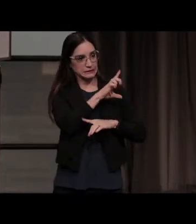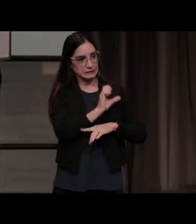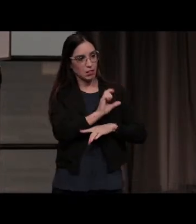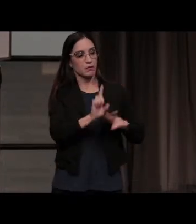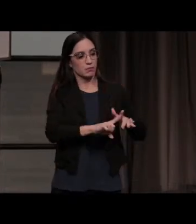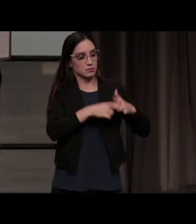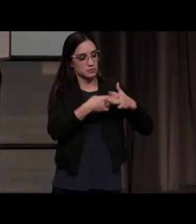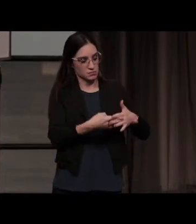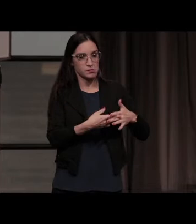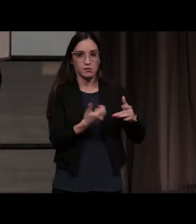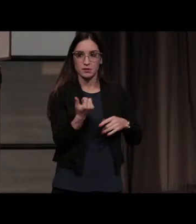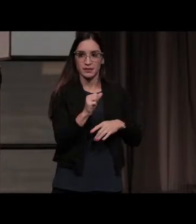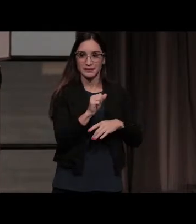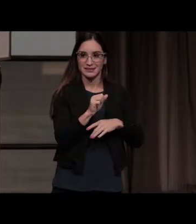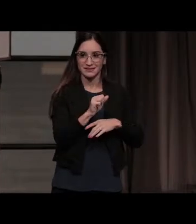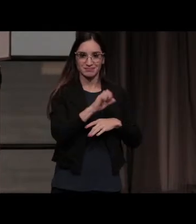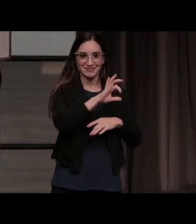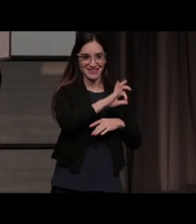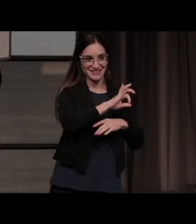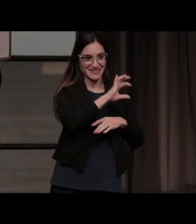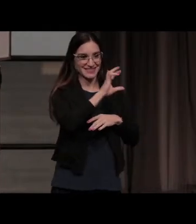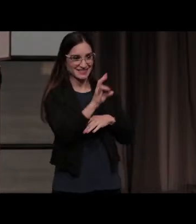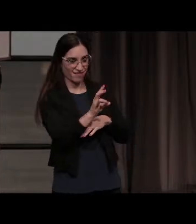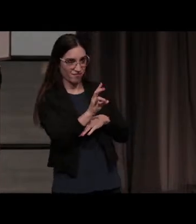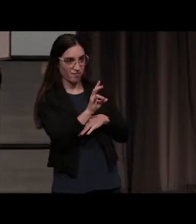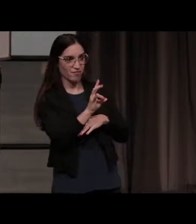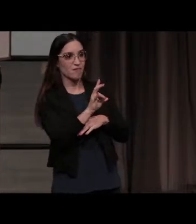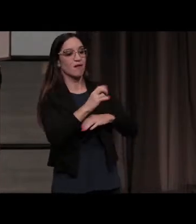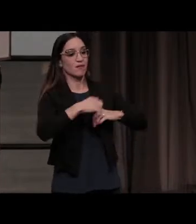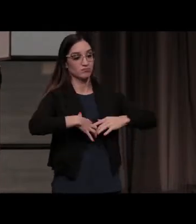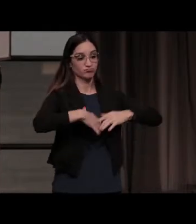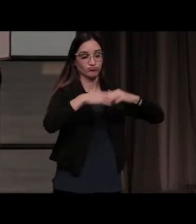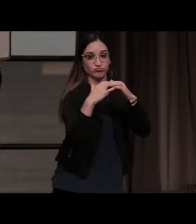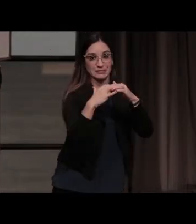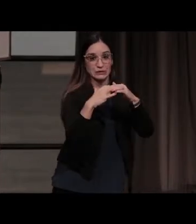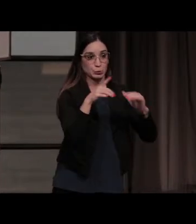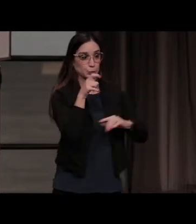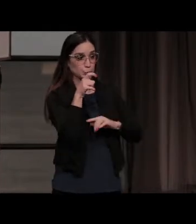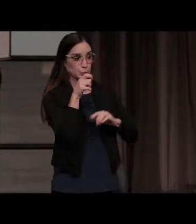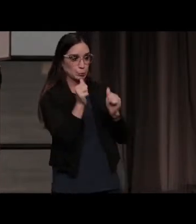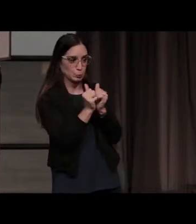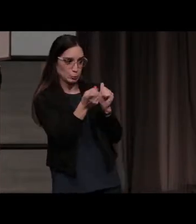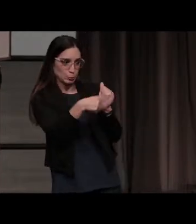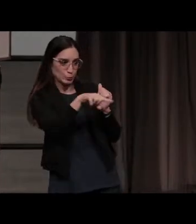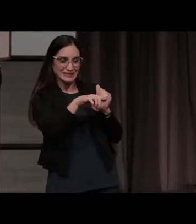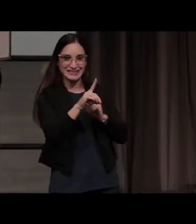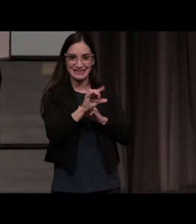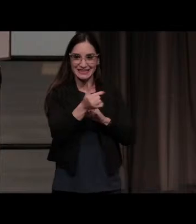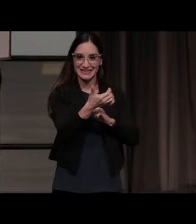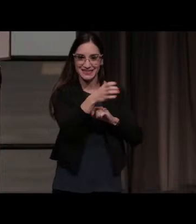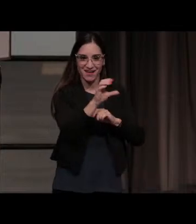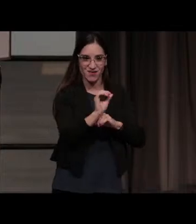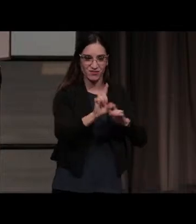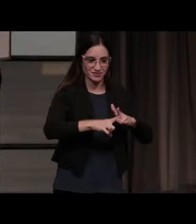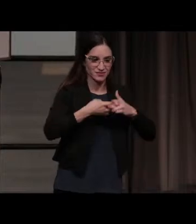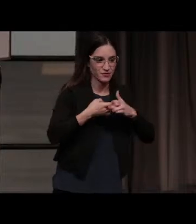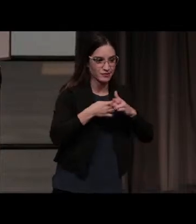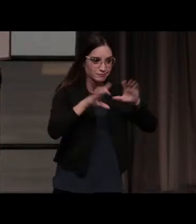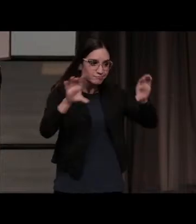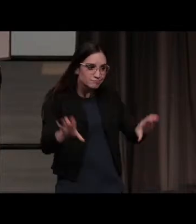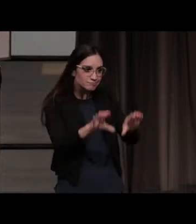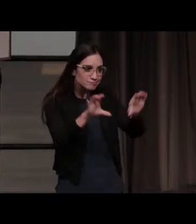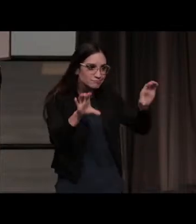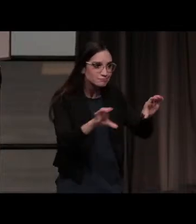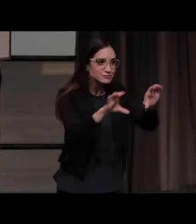in 1997. He co-founded with Diego Fernandez and Jose Luis Villablanca the artist-run space